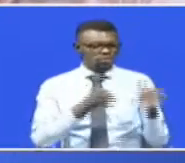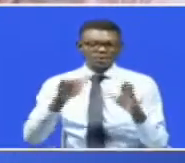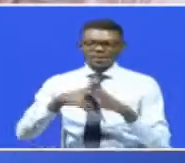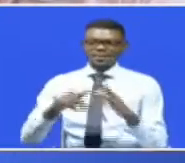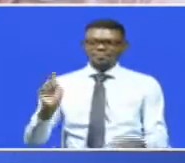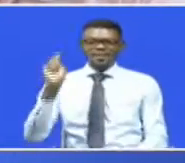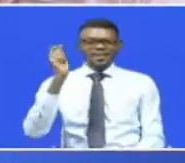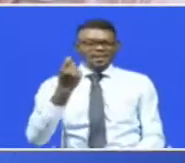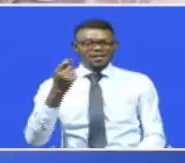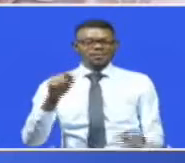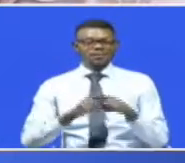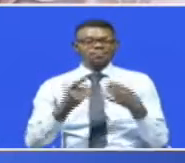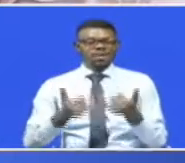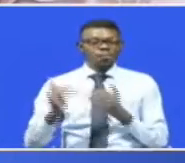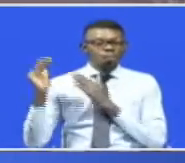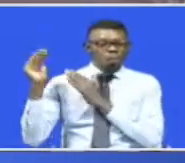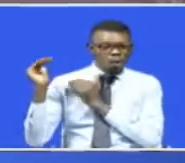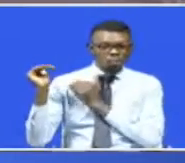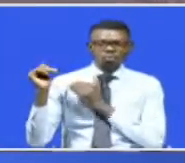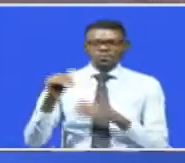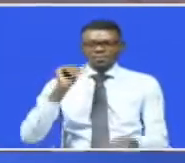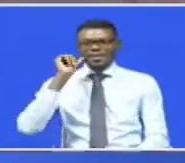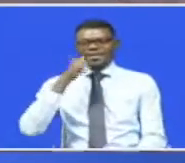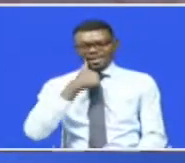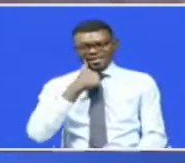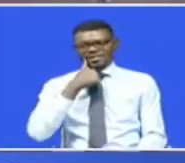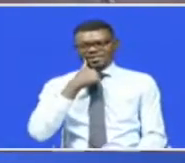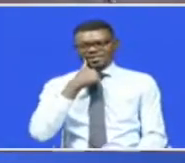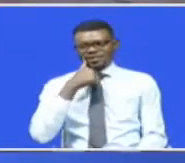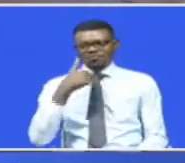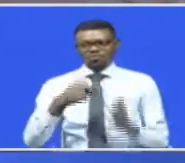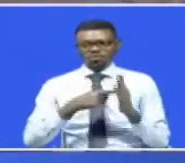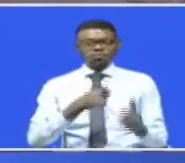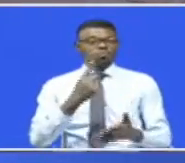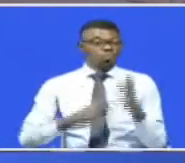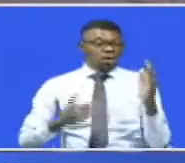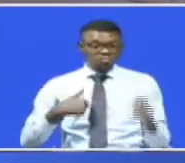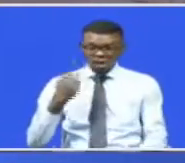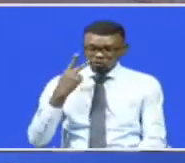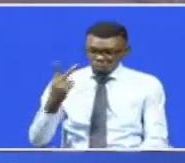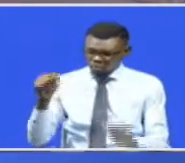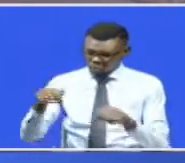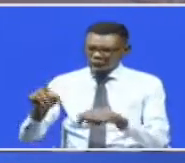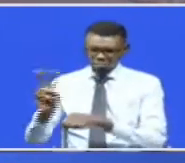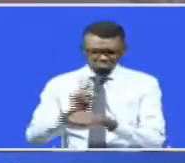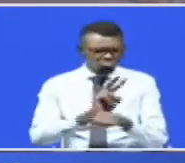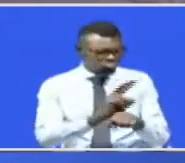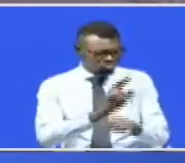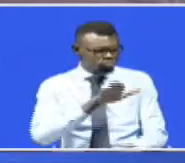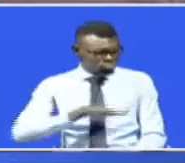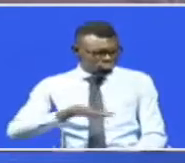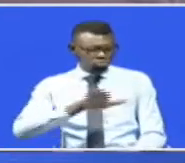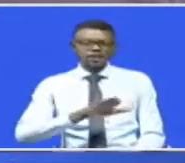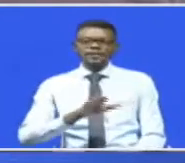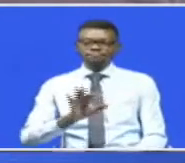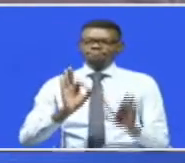are looking forward to a great event. Looking what I saw today, yeah, and